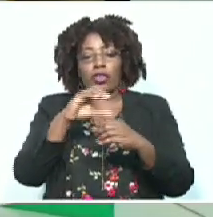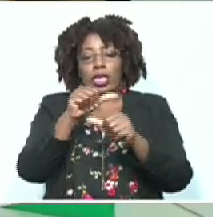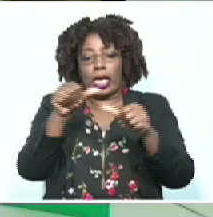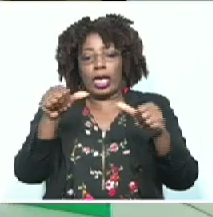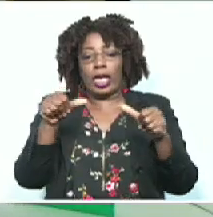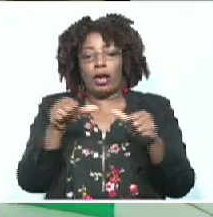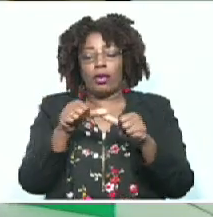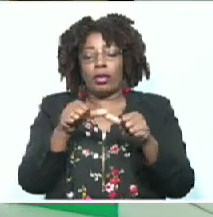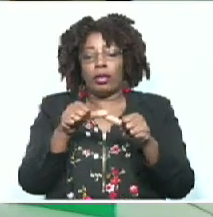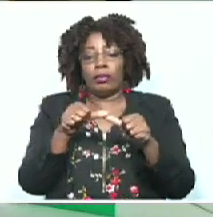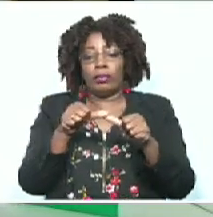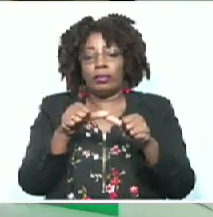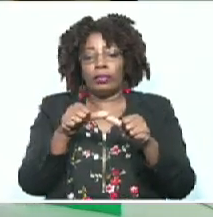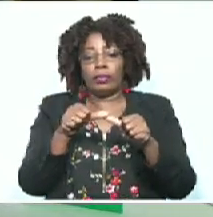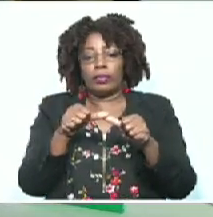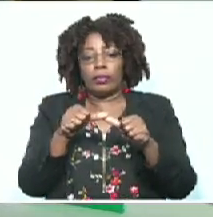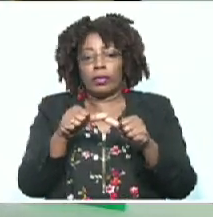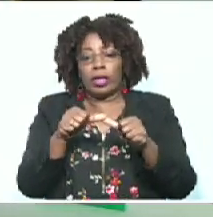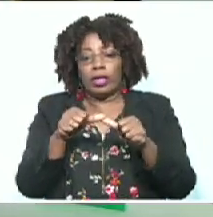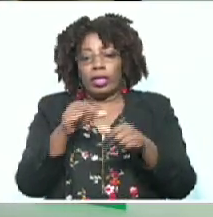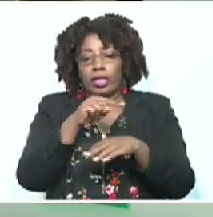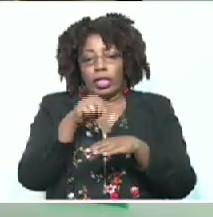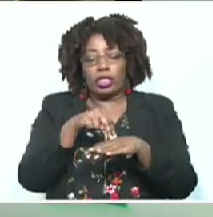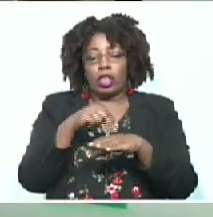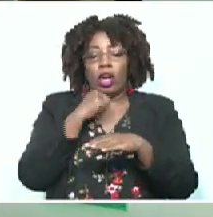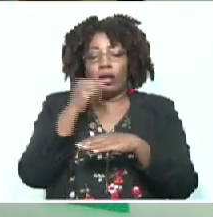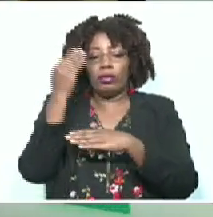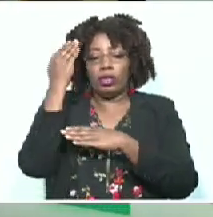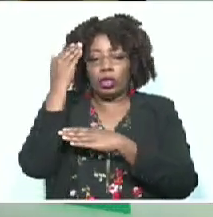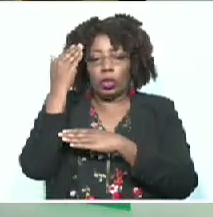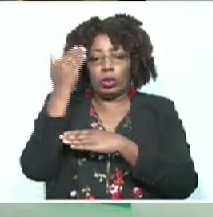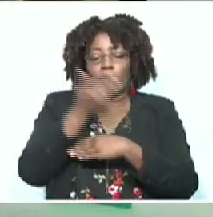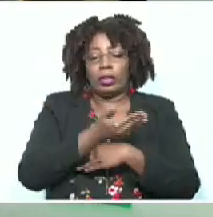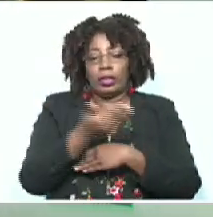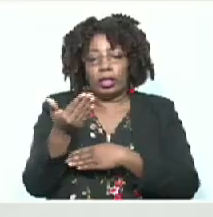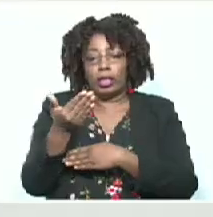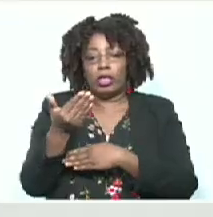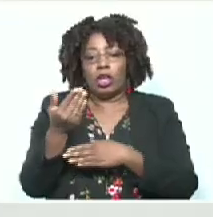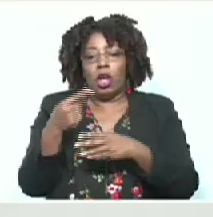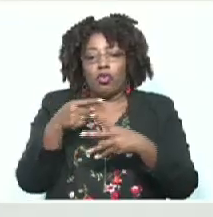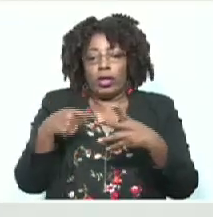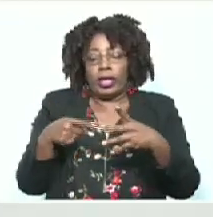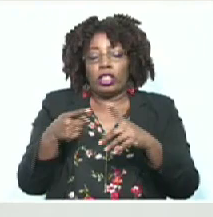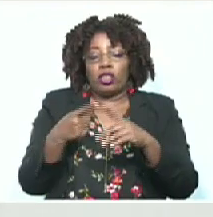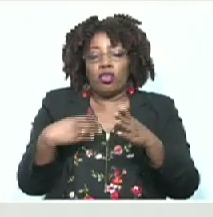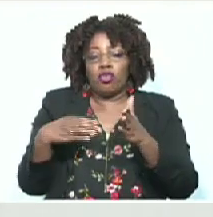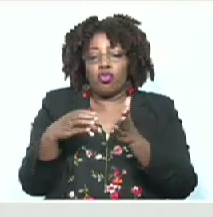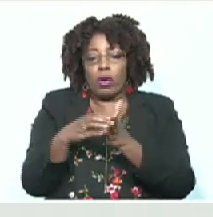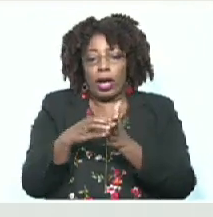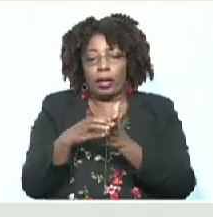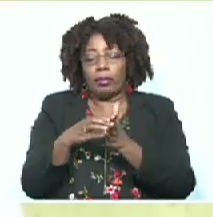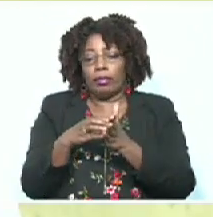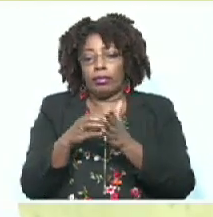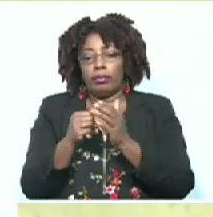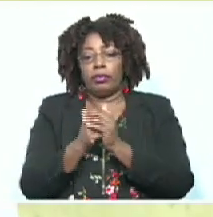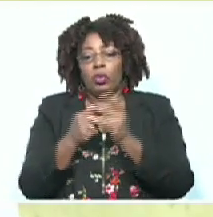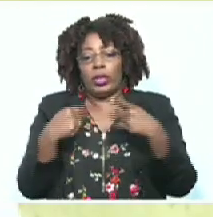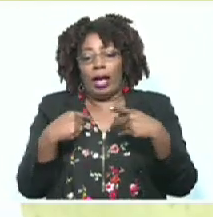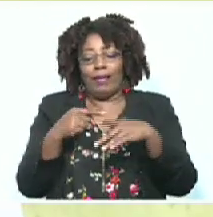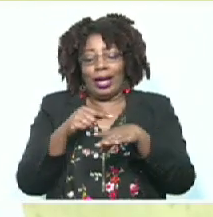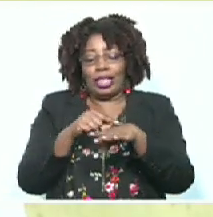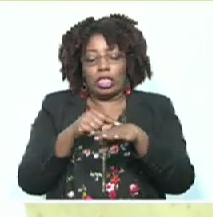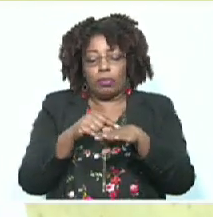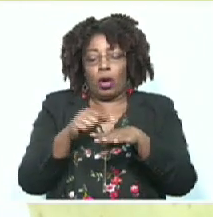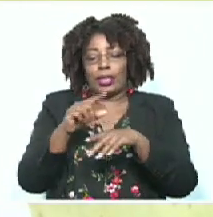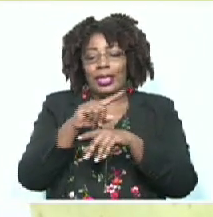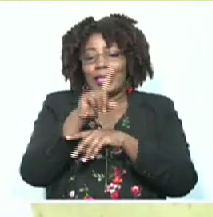unit determines the physical and chemical nature of unknown substances related to crime. So what we have here is what we call a spot test. We use it